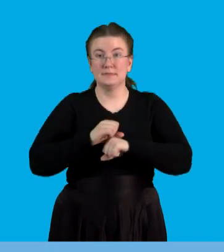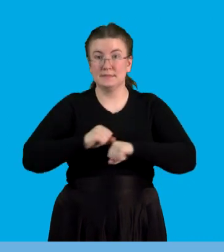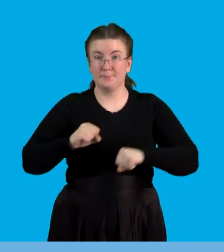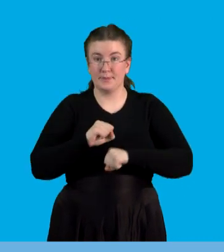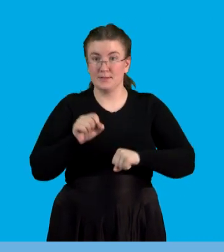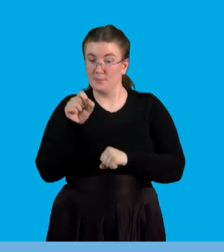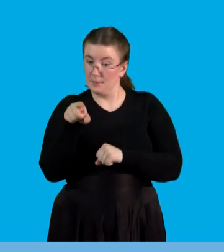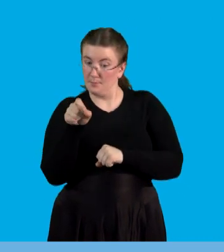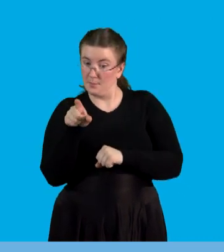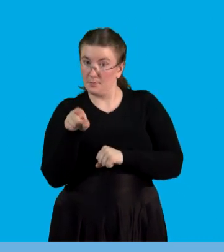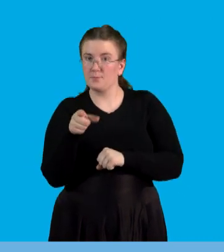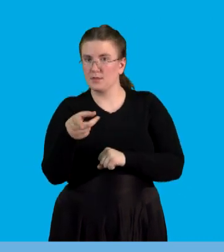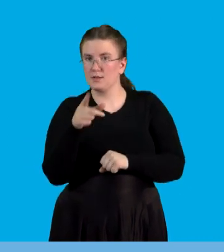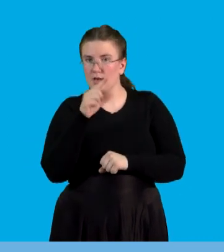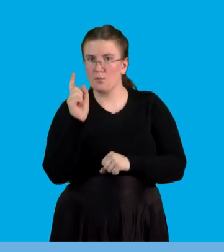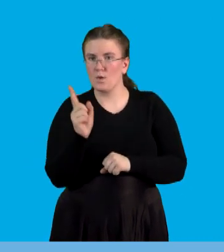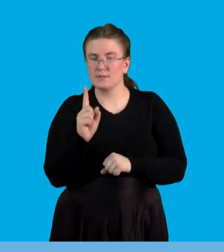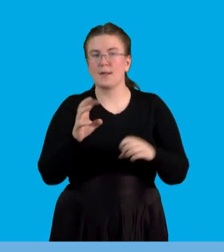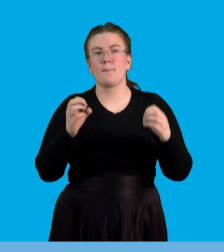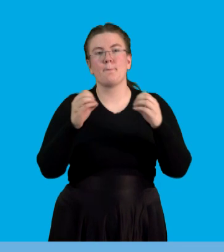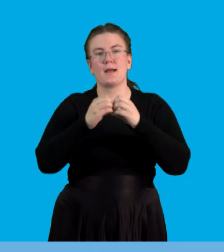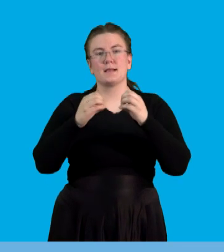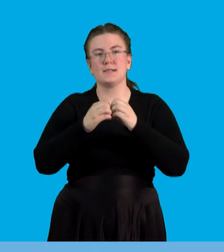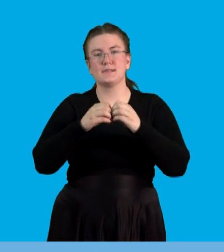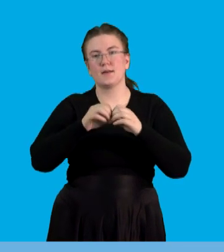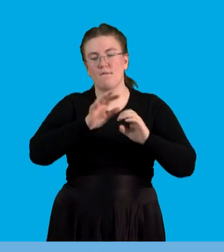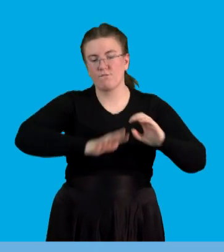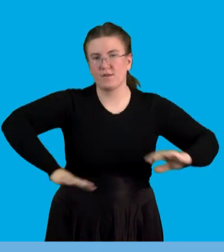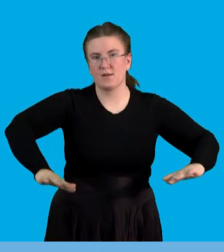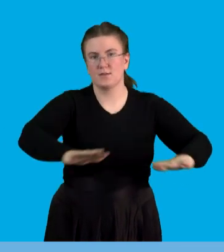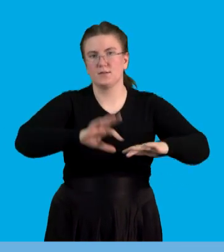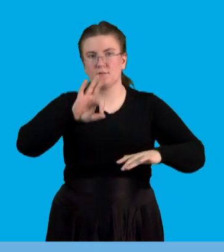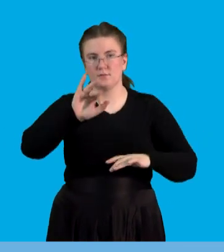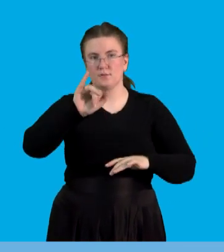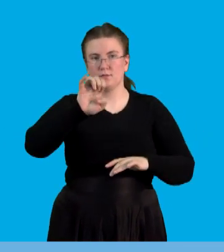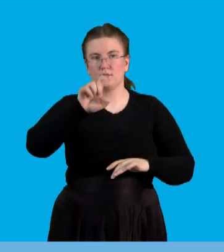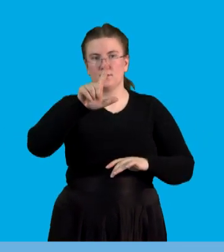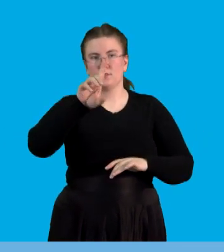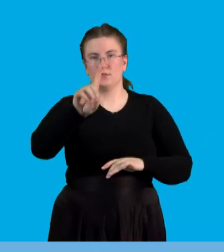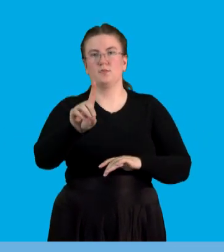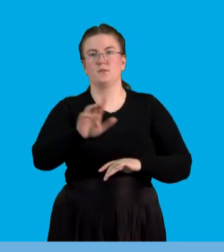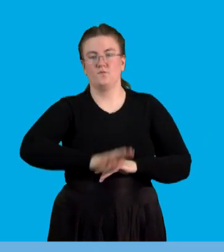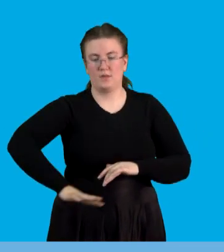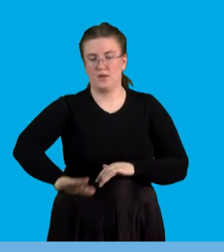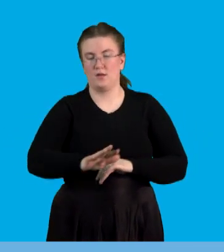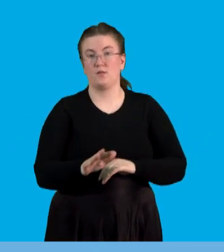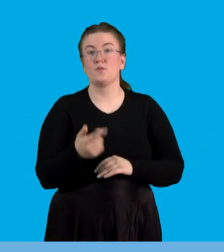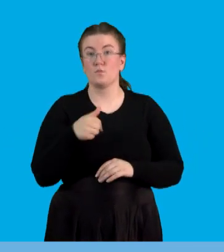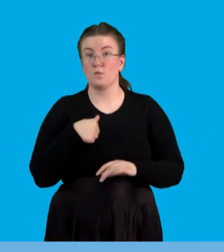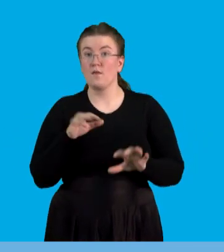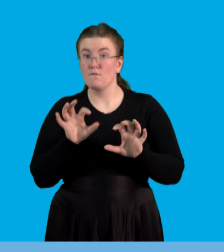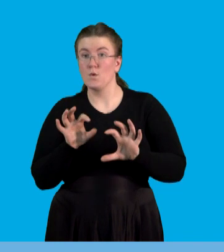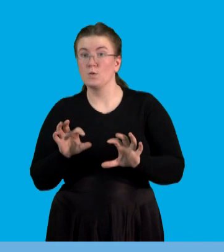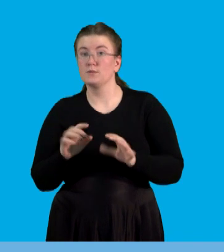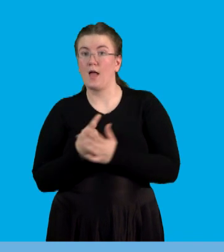the space around this particular magnet is called your magnetic field. So within this space, the force can be exerted